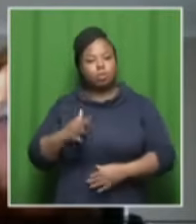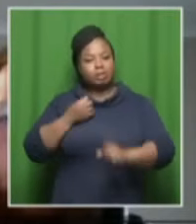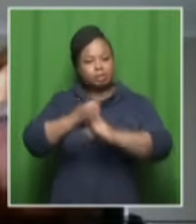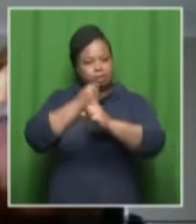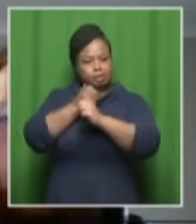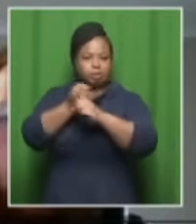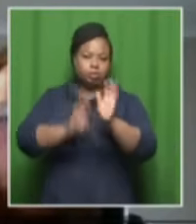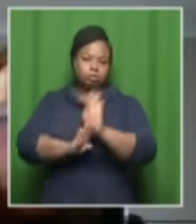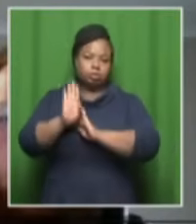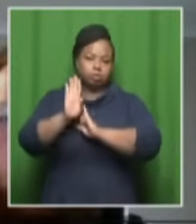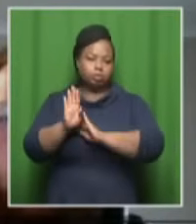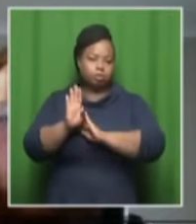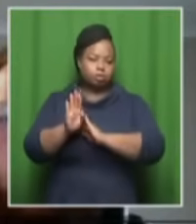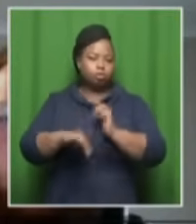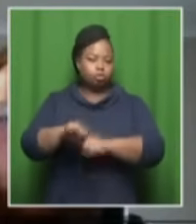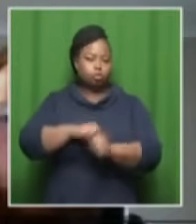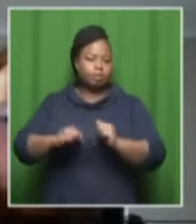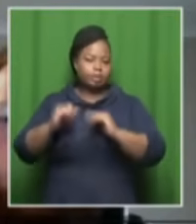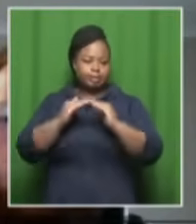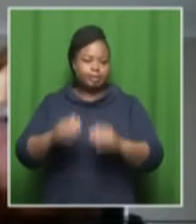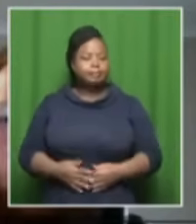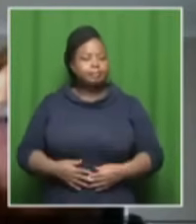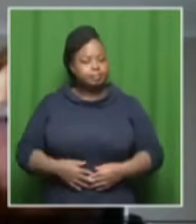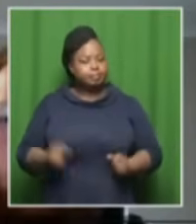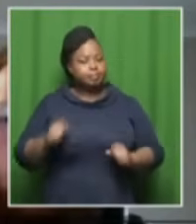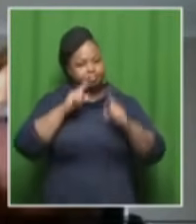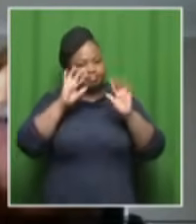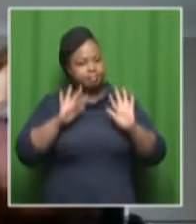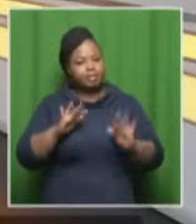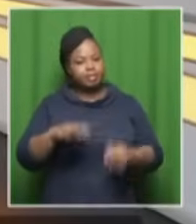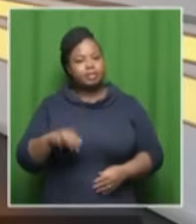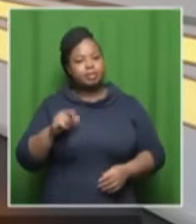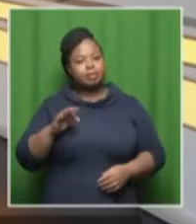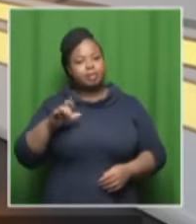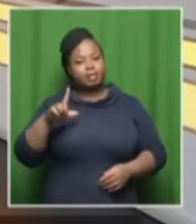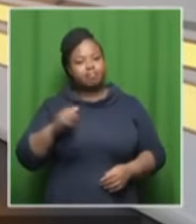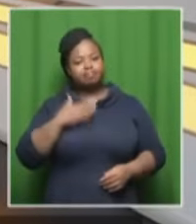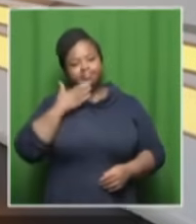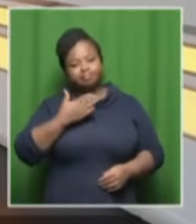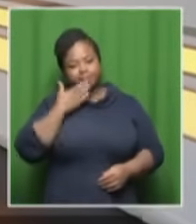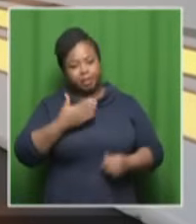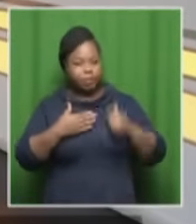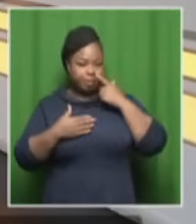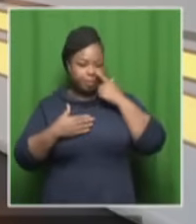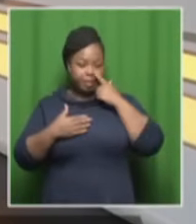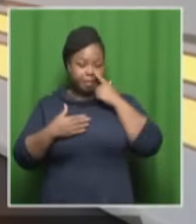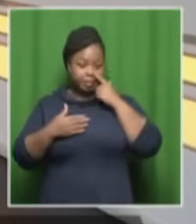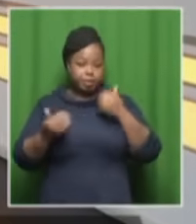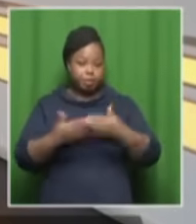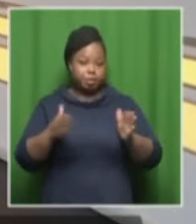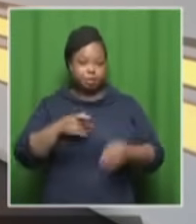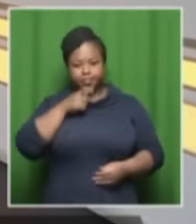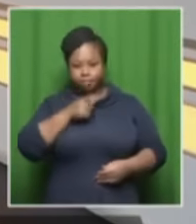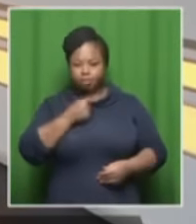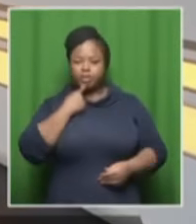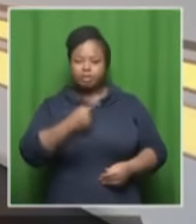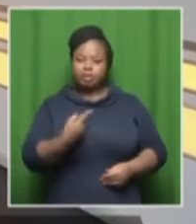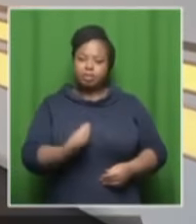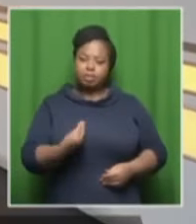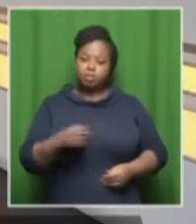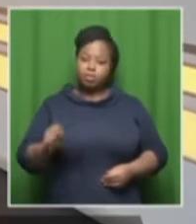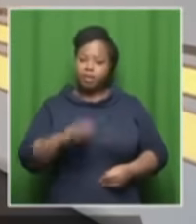for progress and social justice. Amazing. Simamkele, thank you. I love the opening statement you said. Being young